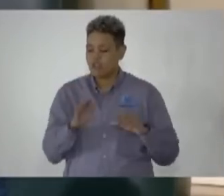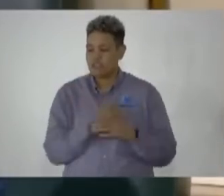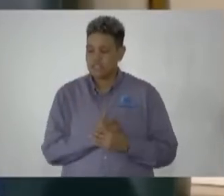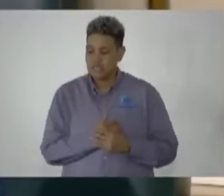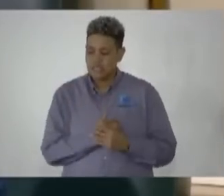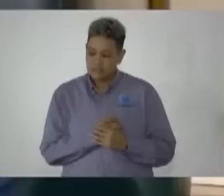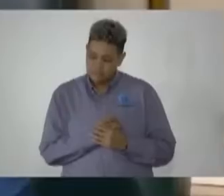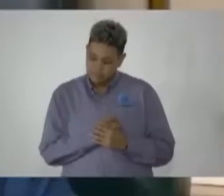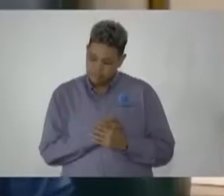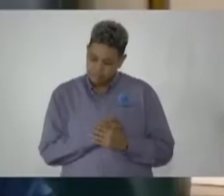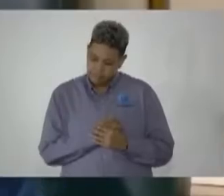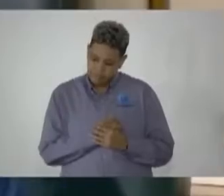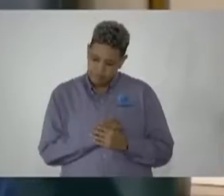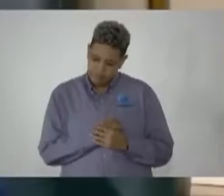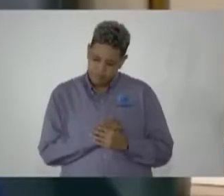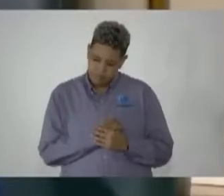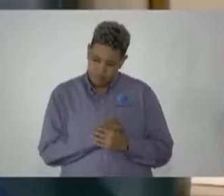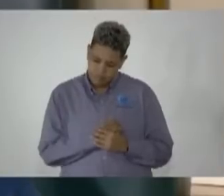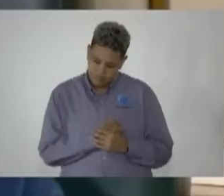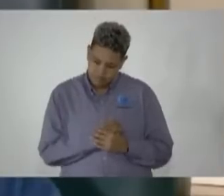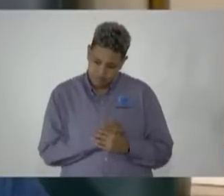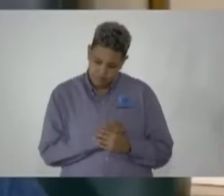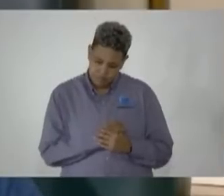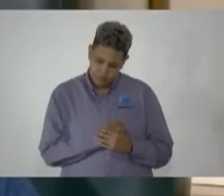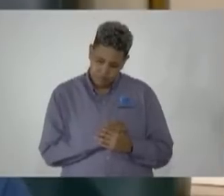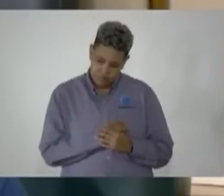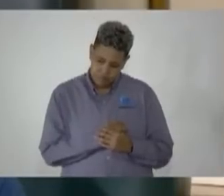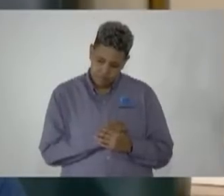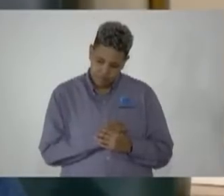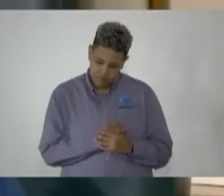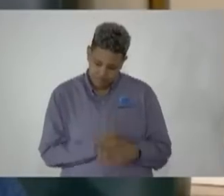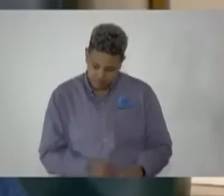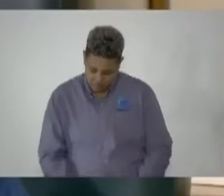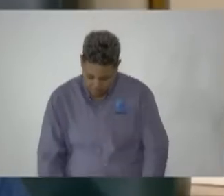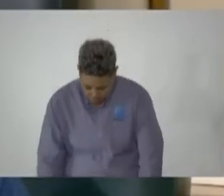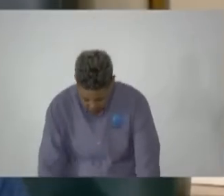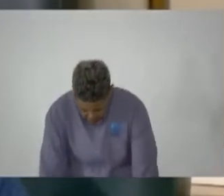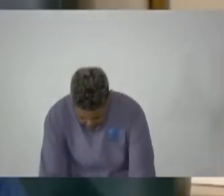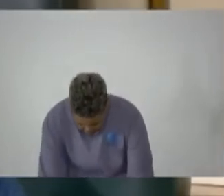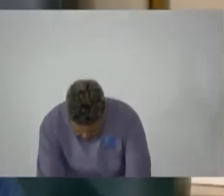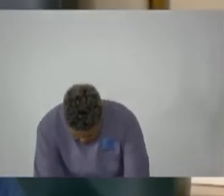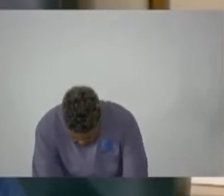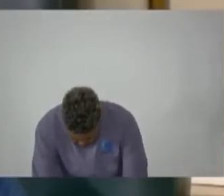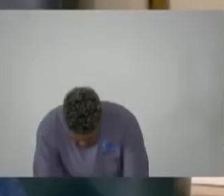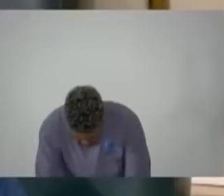And I think that